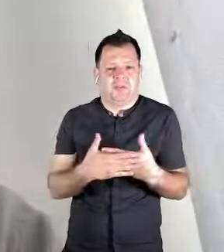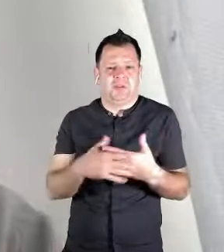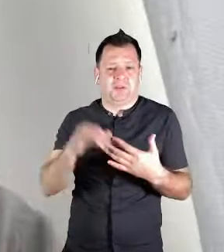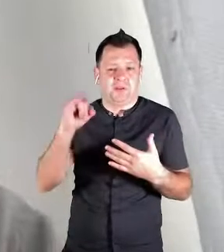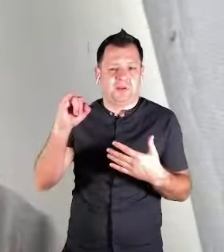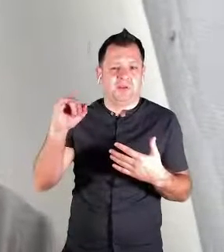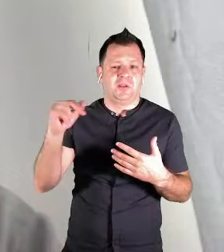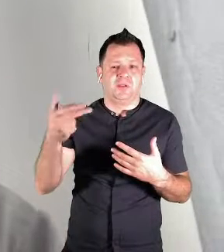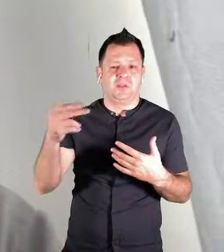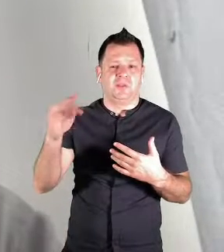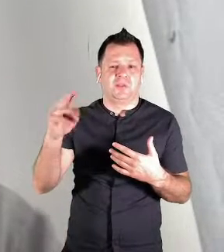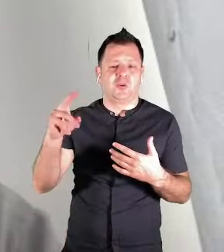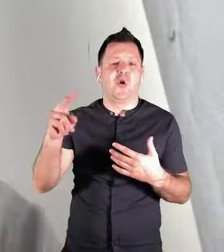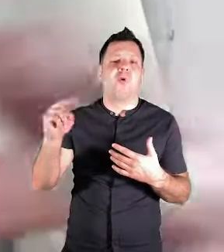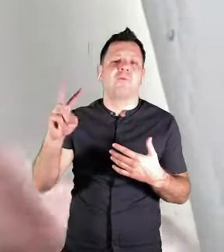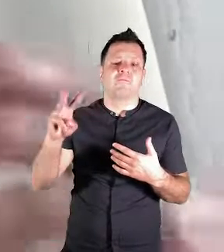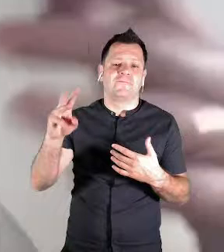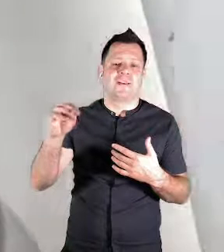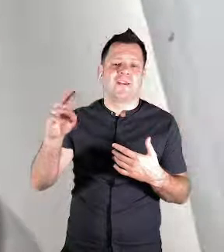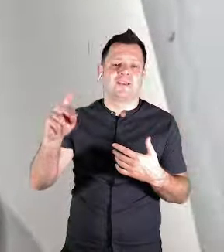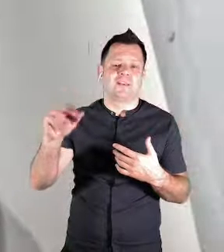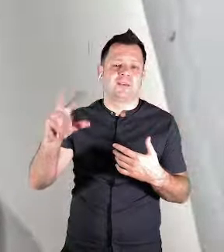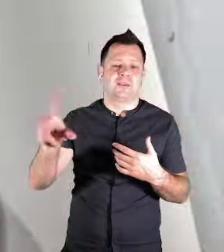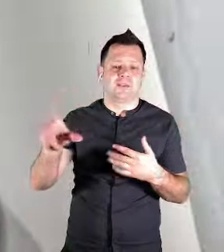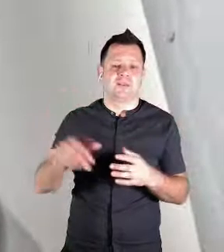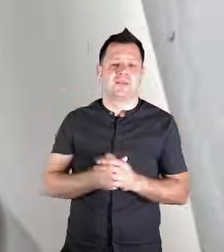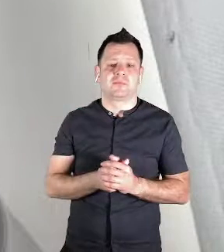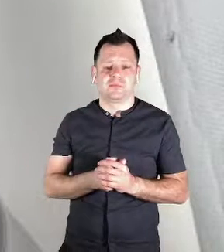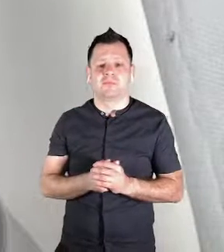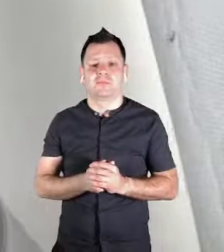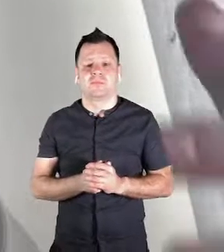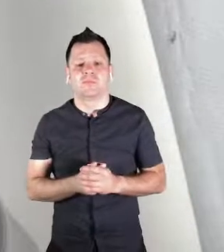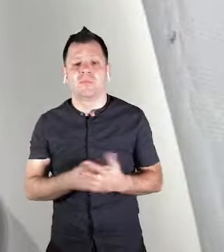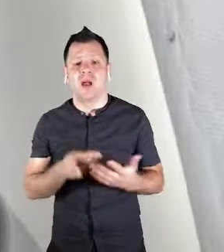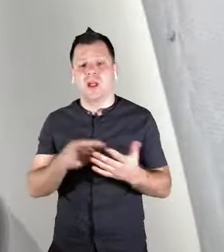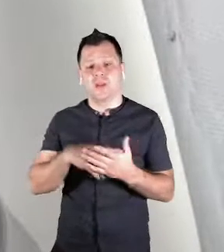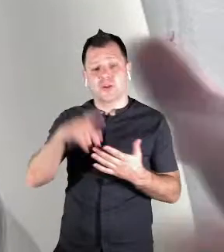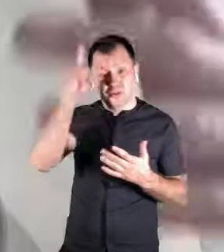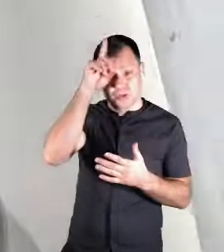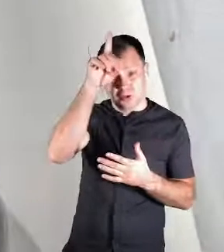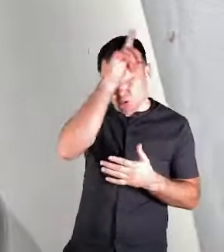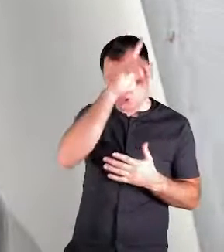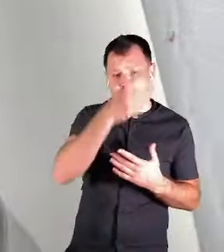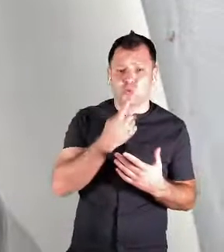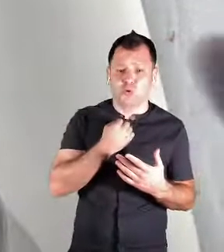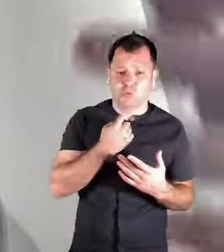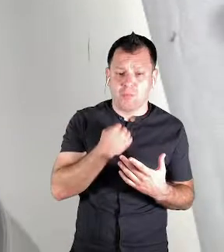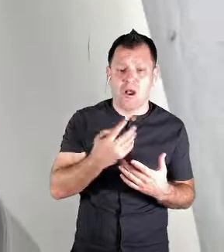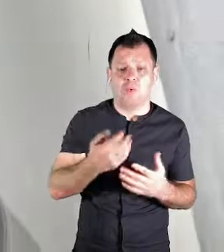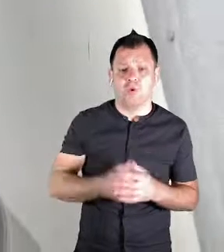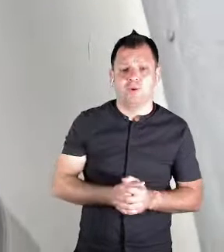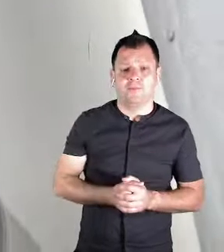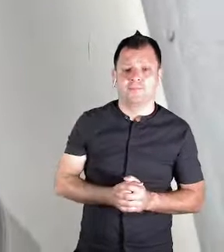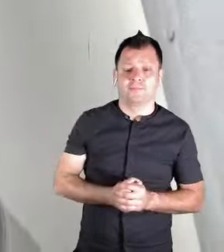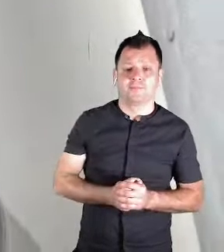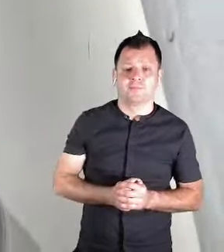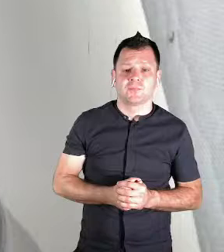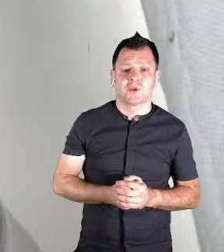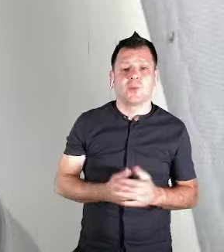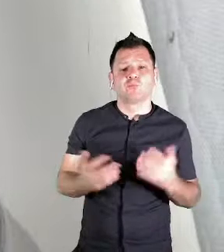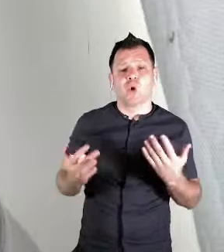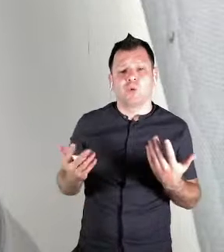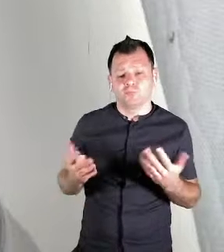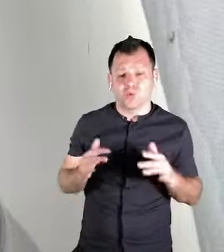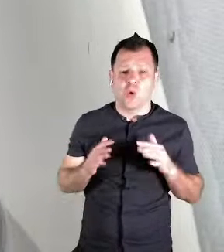historical. We might don't have this urban culture in the same